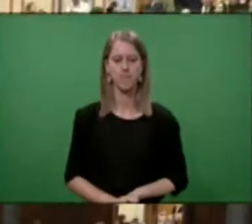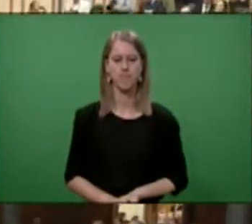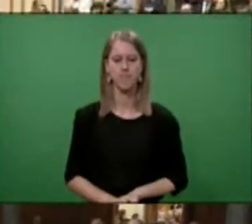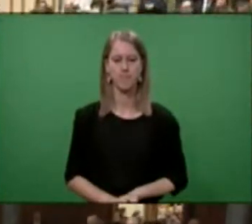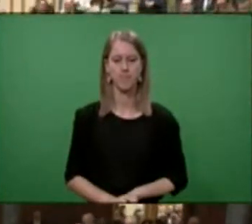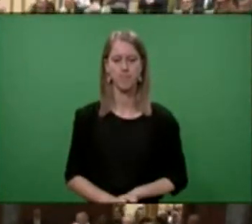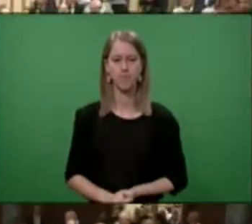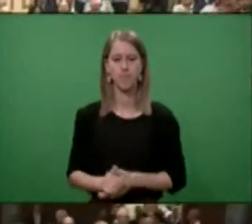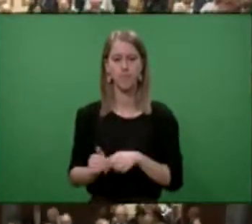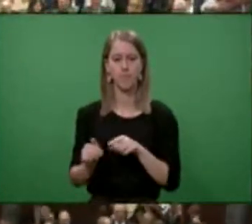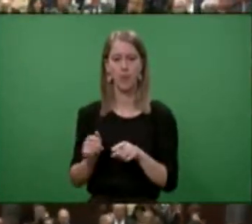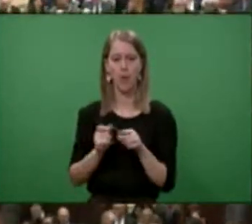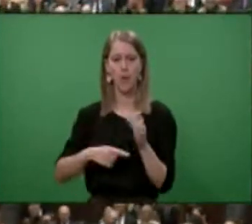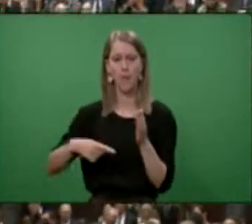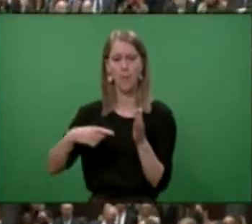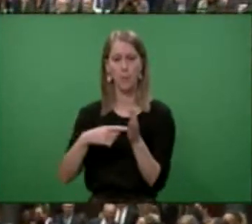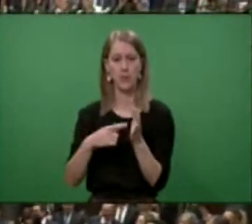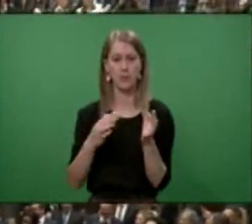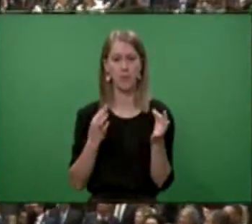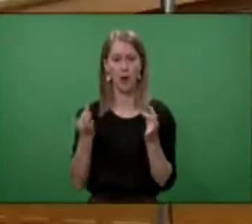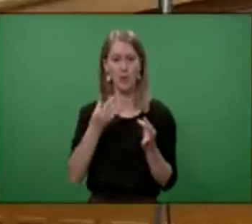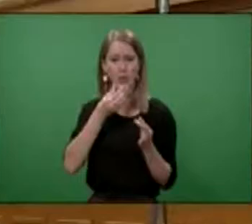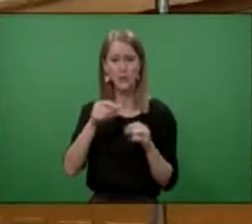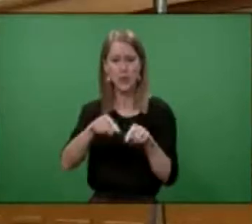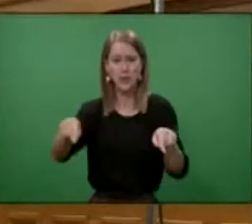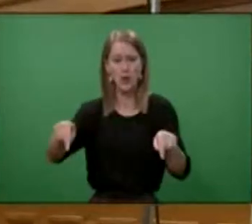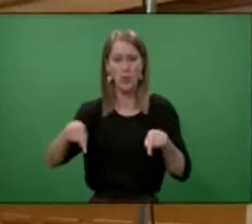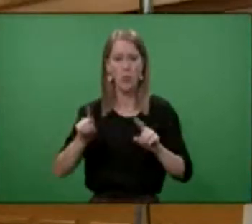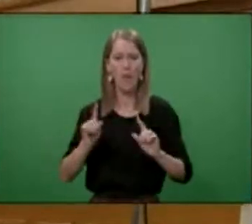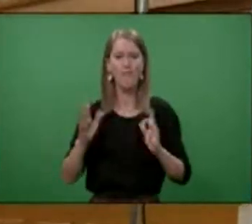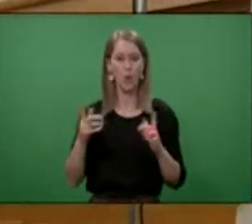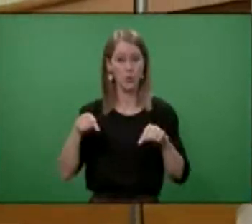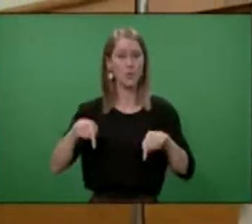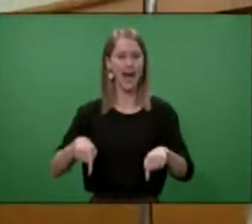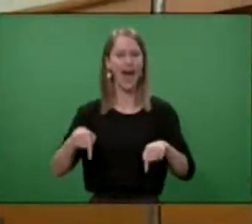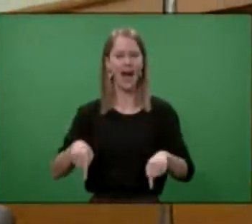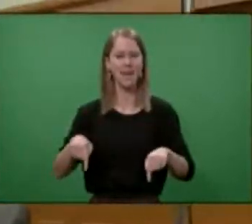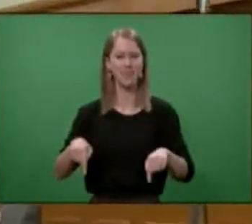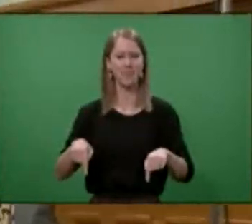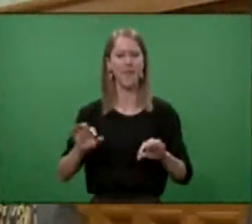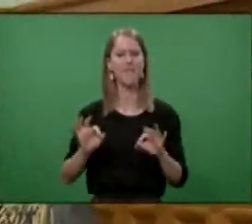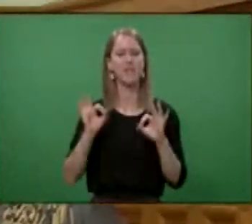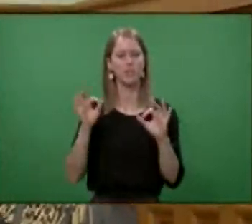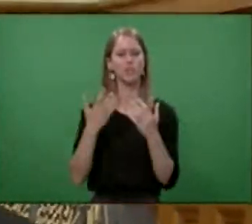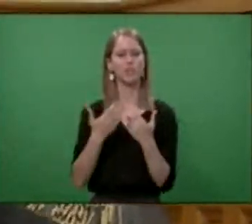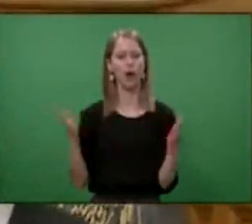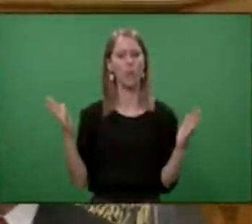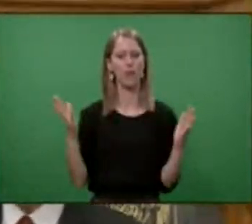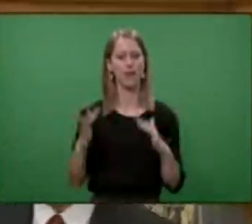The Council's most important role nowadays is what's happening today, the state opening of Parliament.